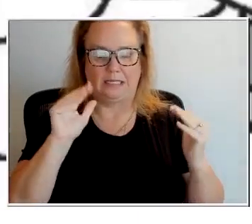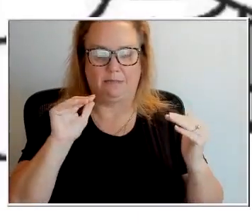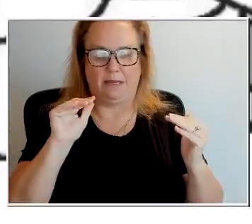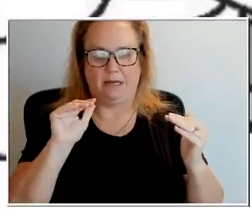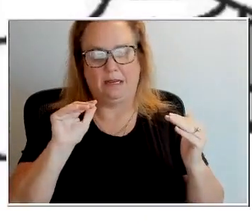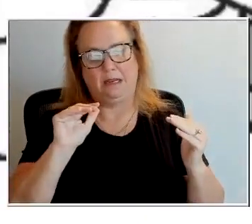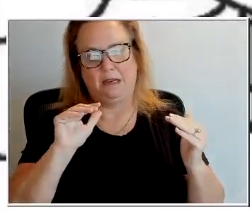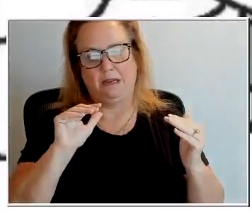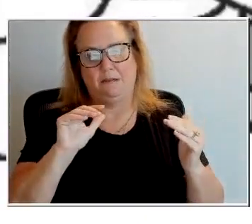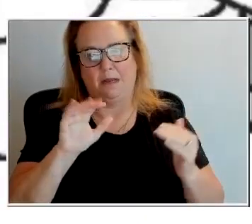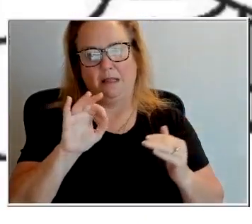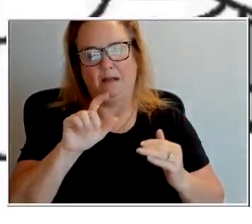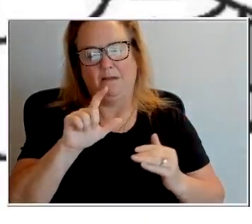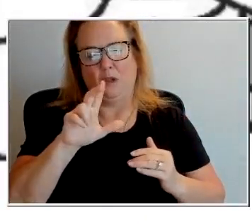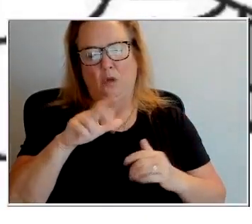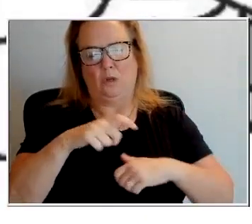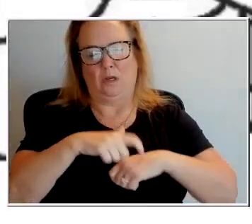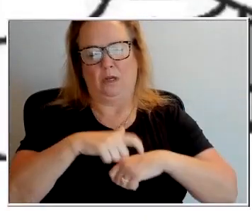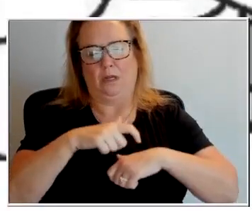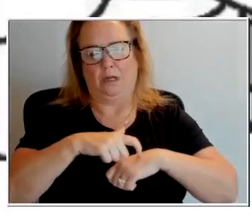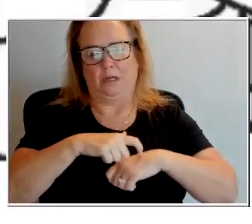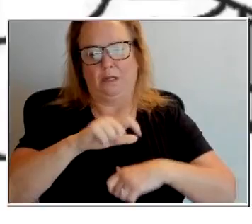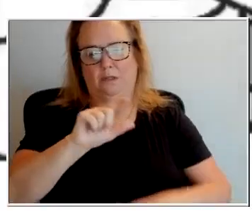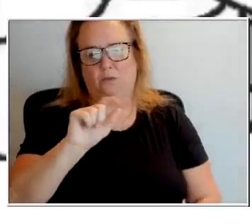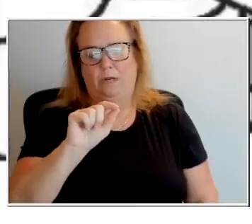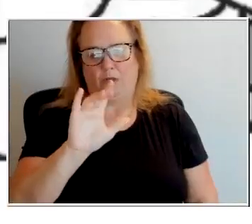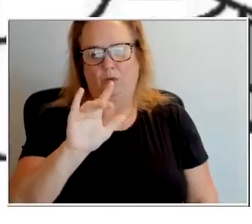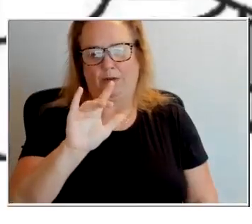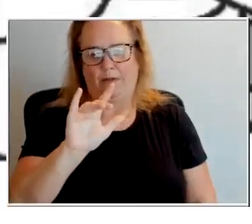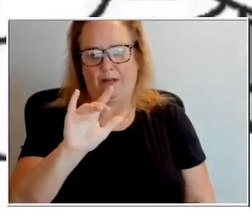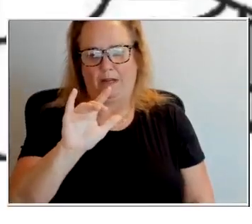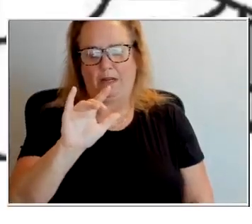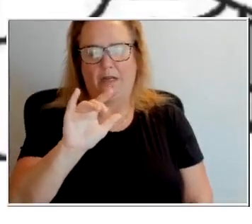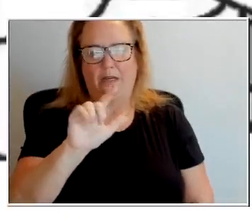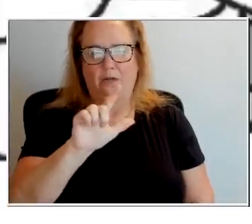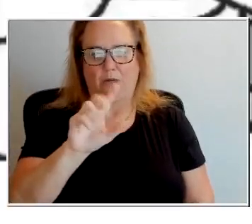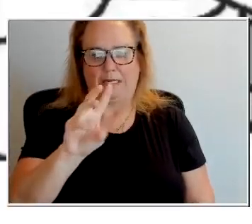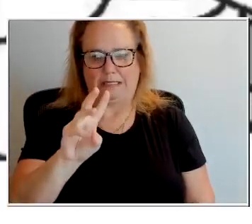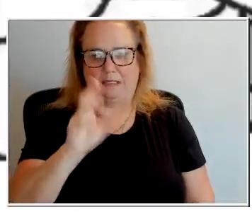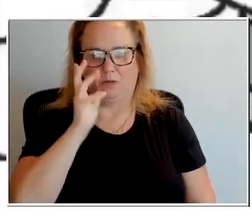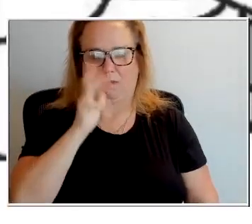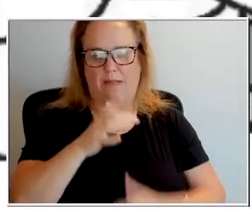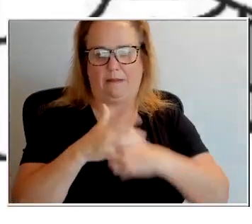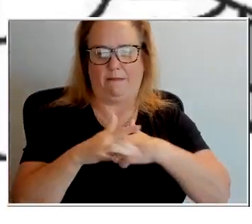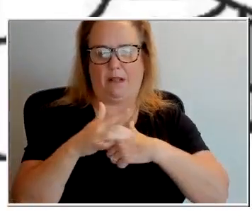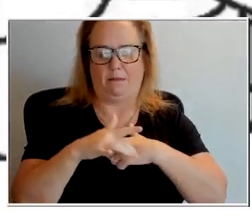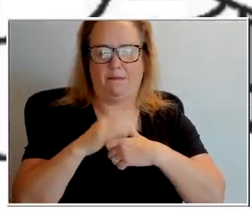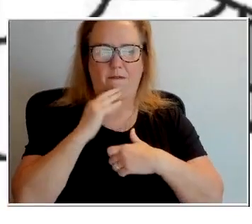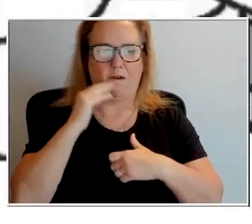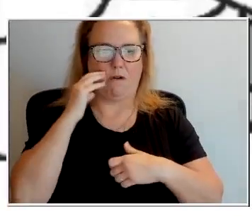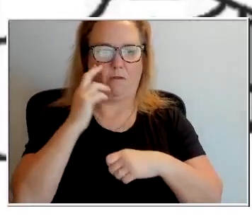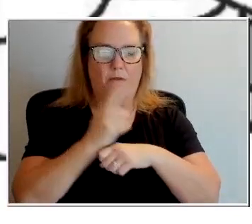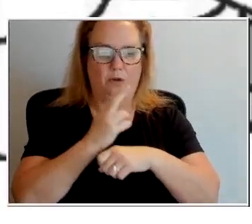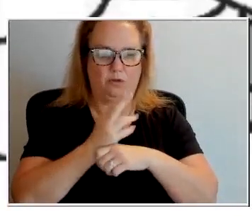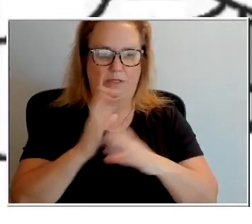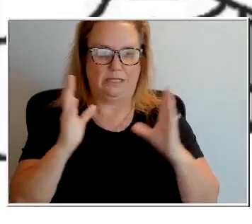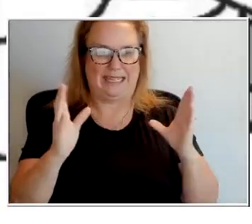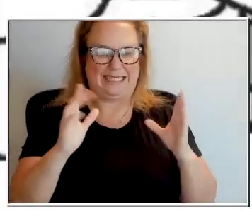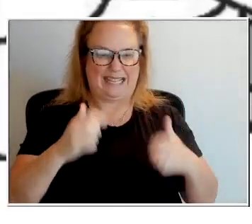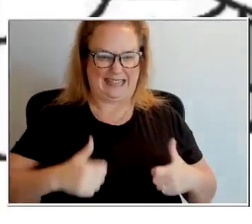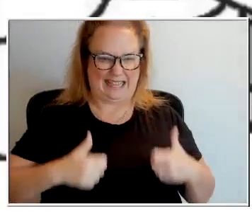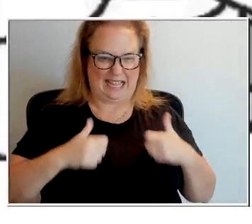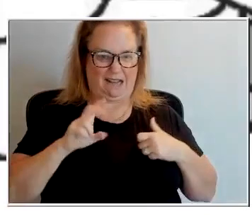the influenza season of 2025, 2026, that this will be available for home use. Again, it's a live virus